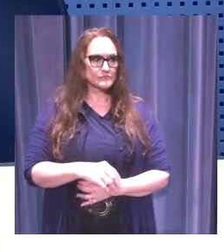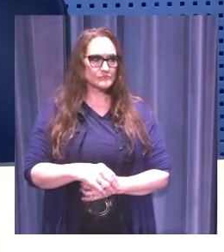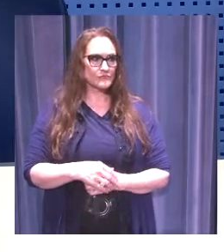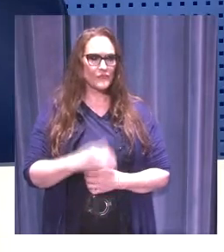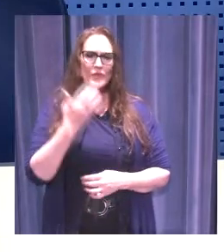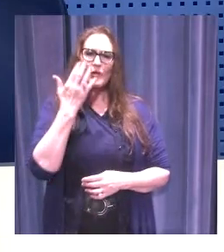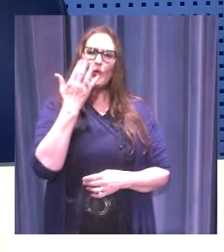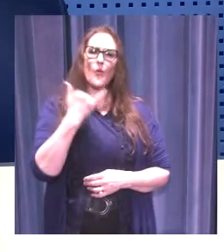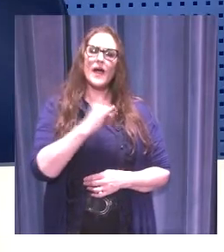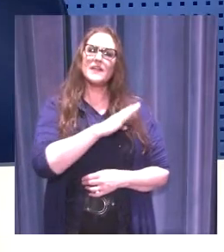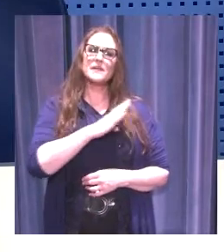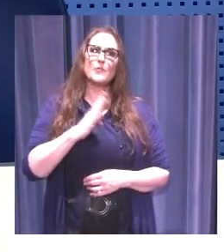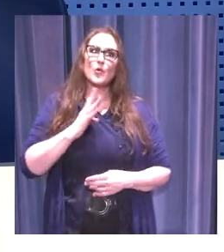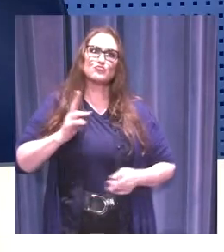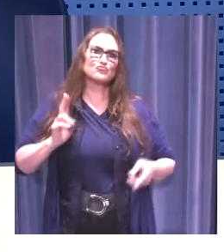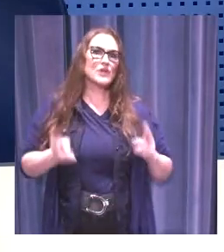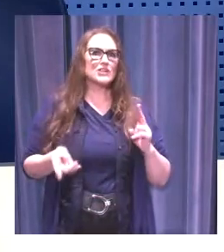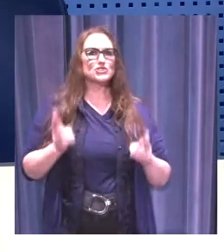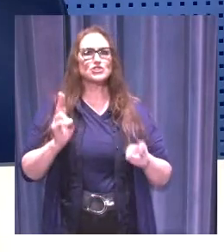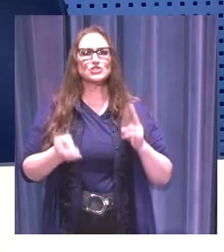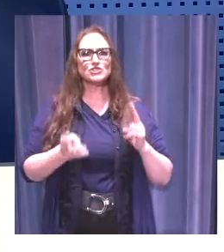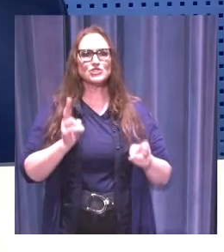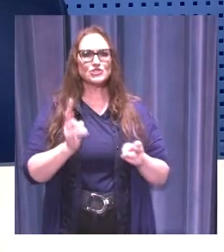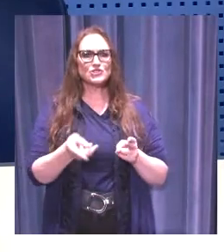Why did the board rush